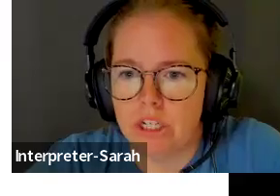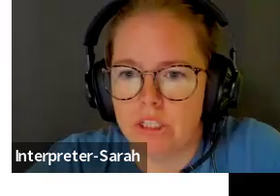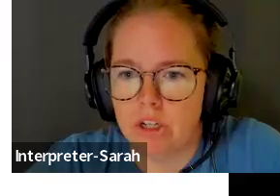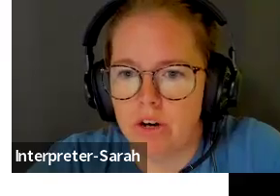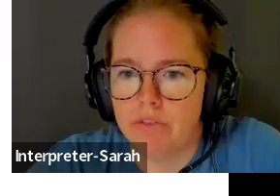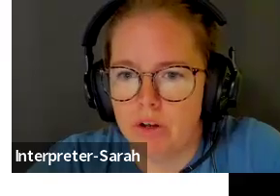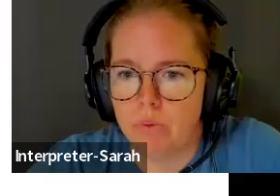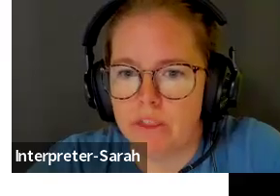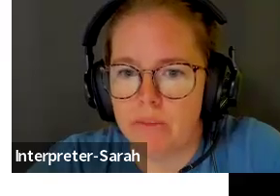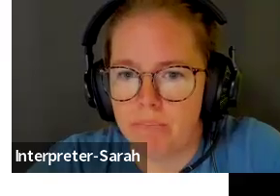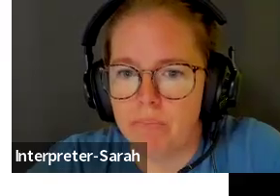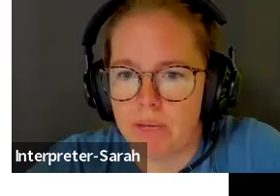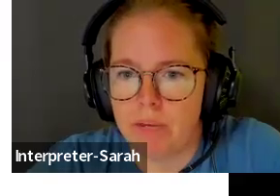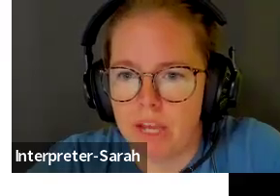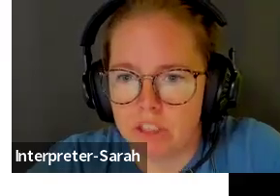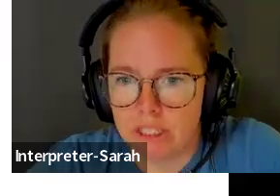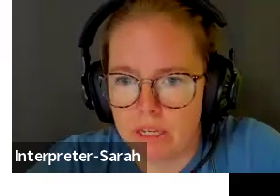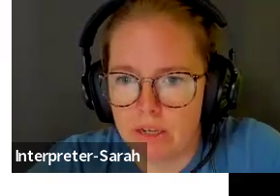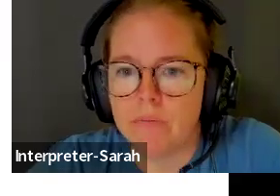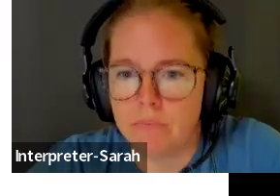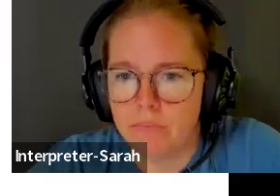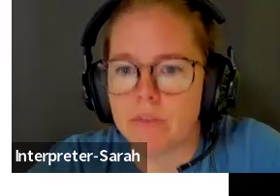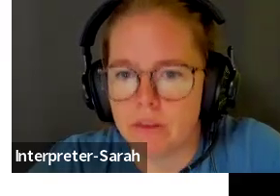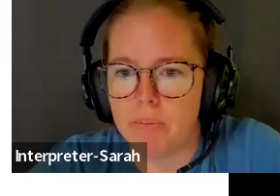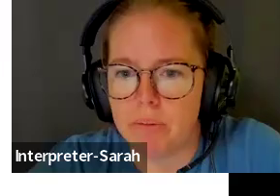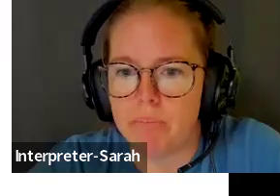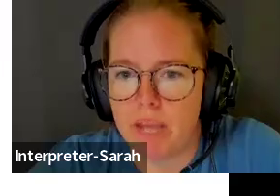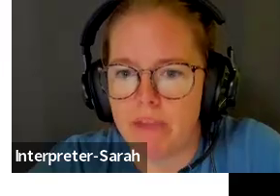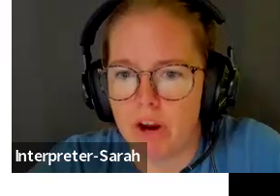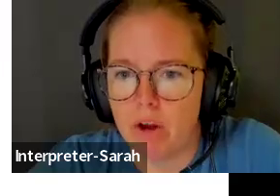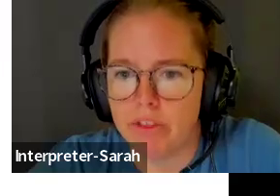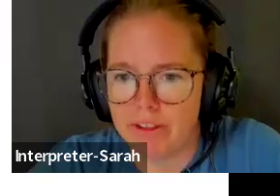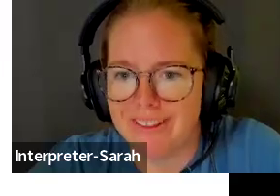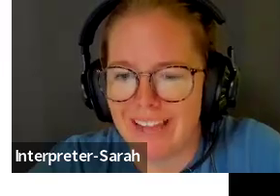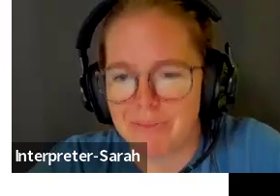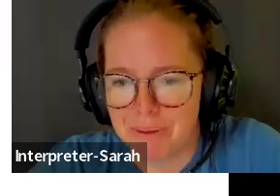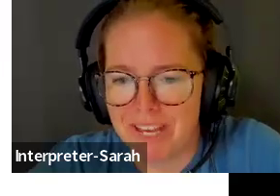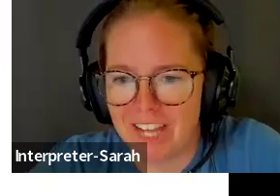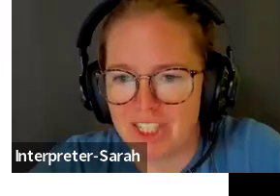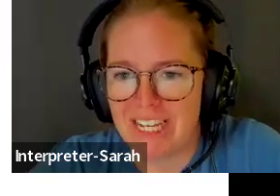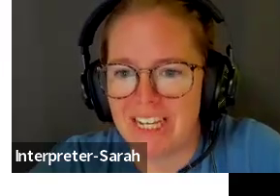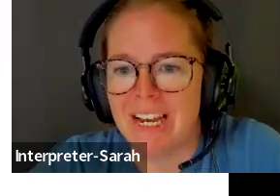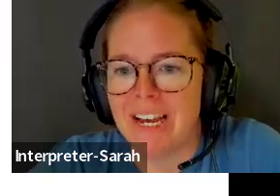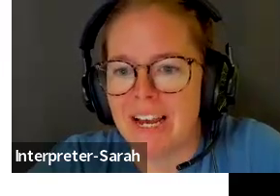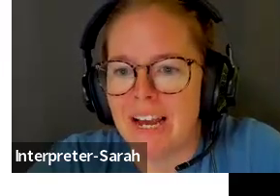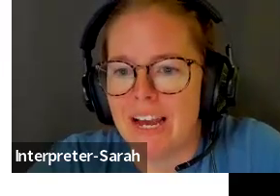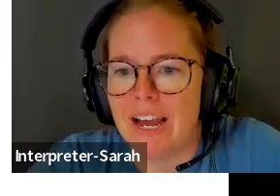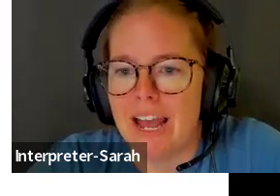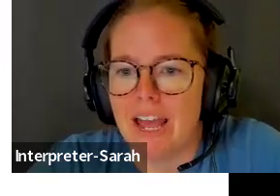We additionally serve those with the BPHC, the behavior health, the